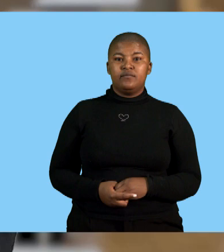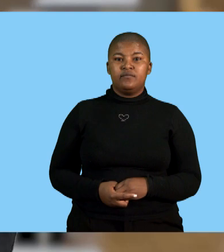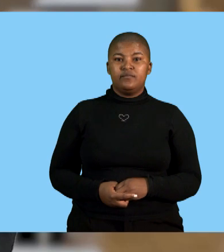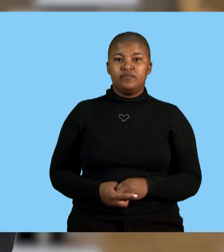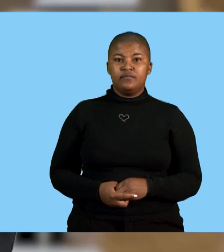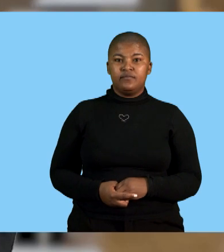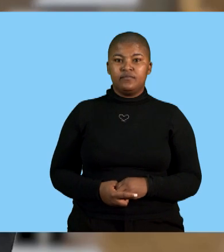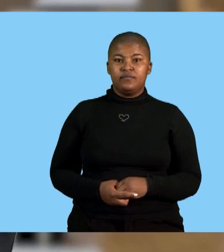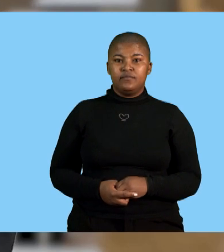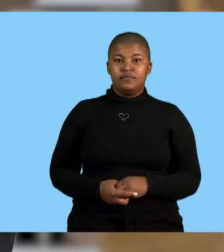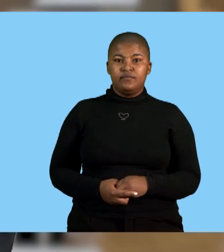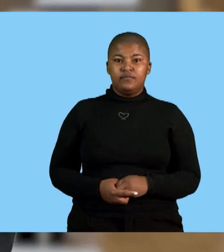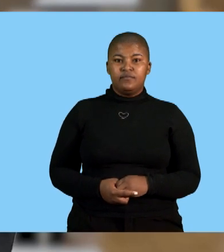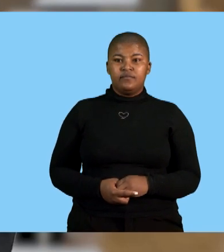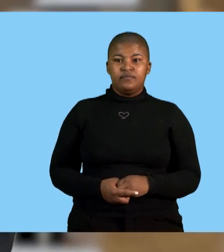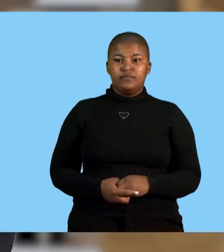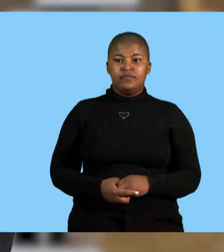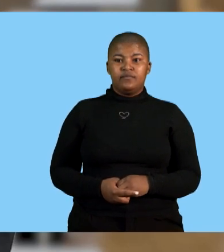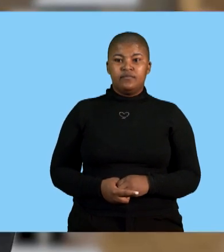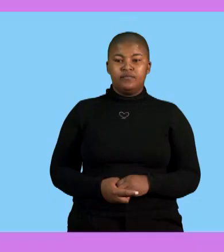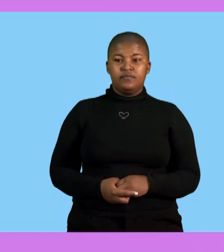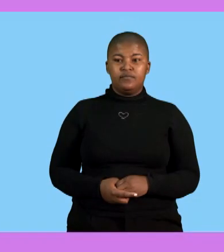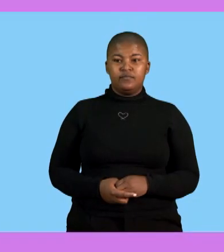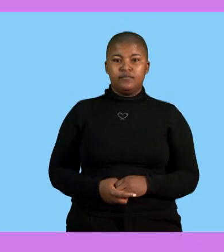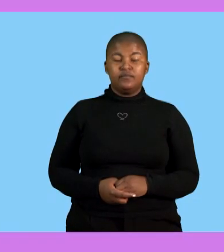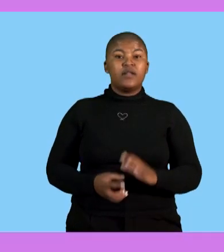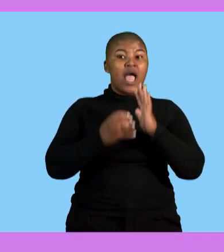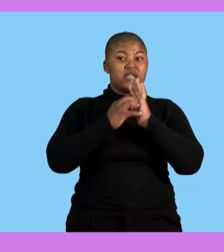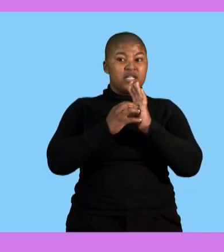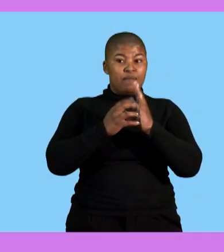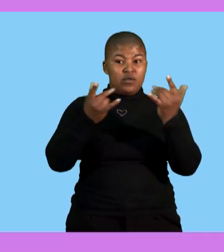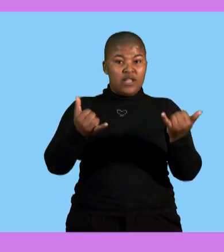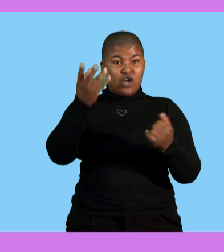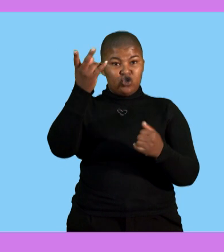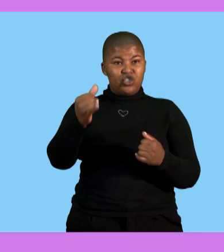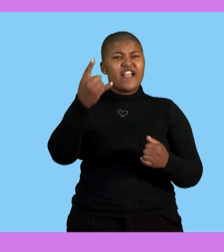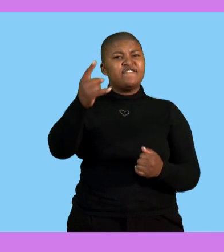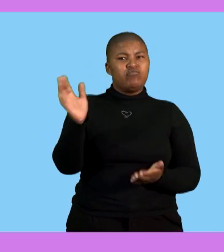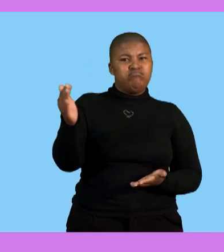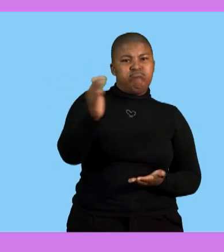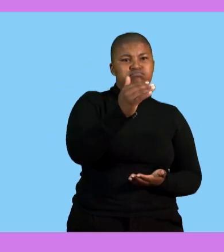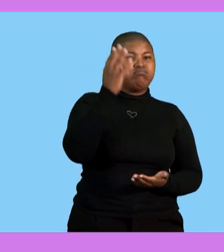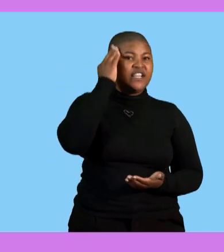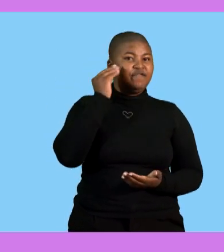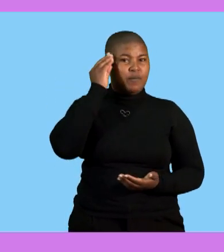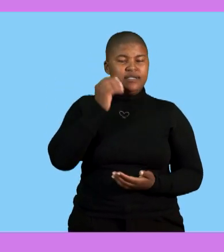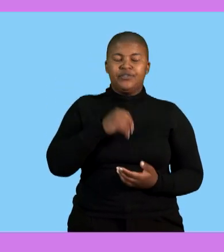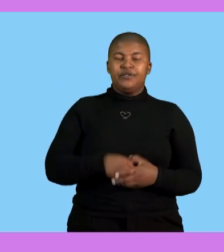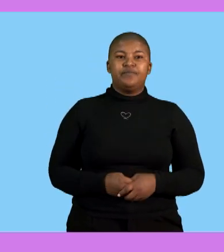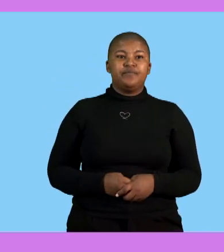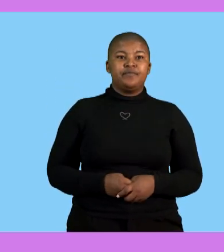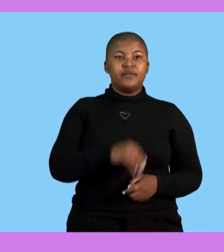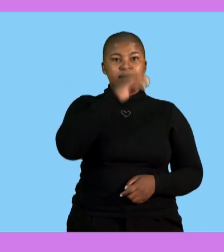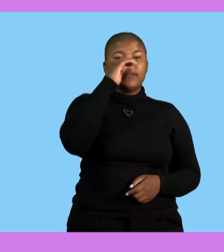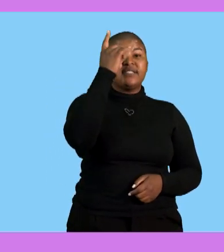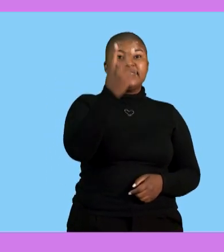Right, now we look at examples on collecting data. The first example here that we are having,